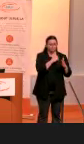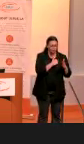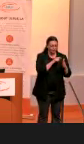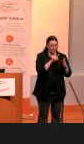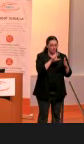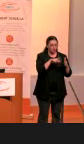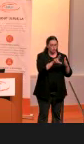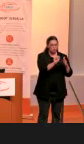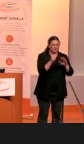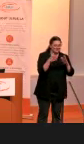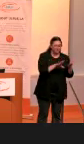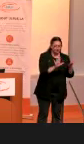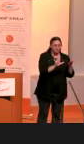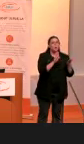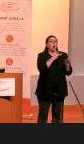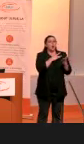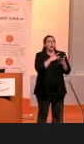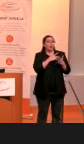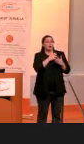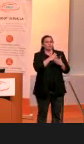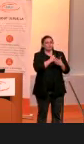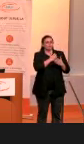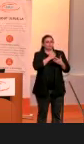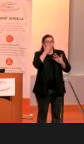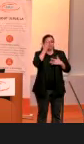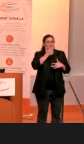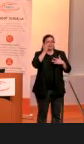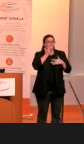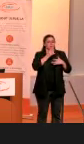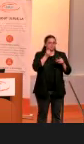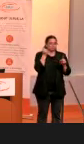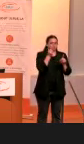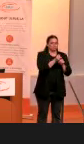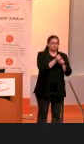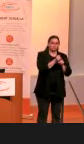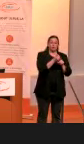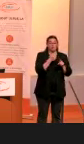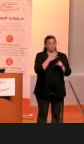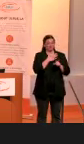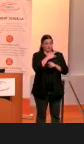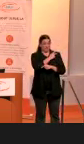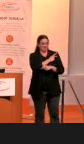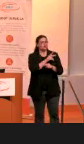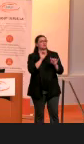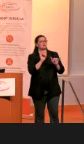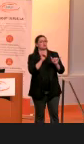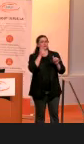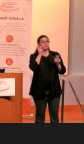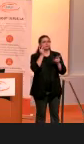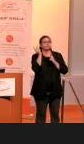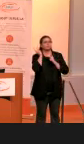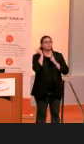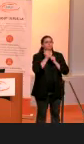dying from heart disease. But I think that the thing that's most striking, and this kind of reminded me of my patient, is